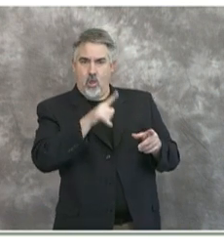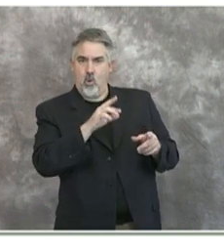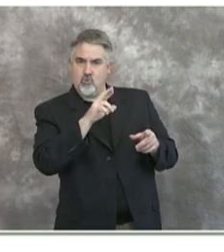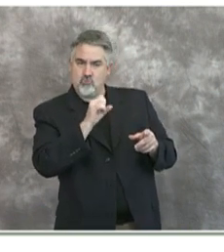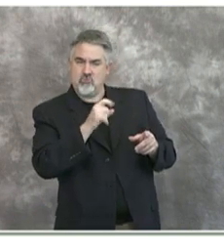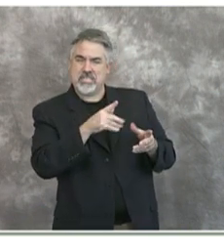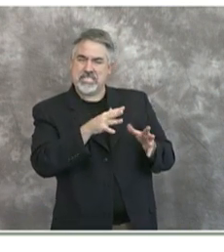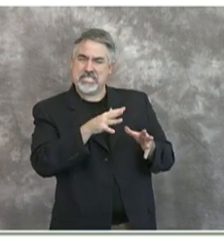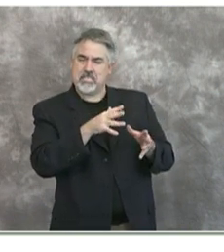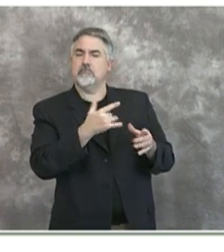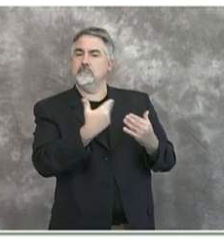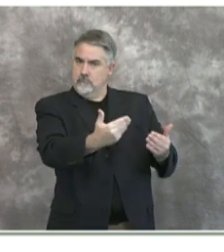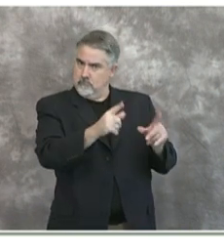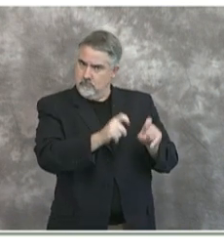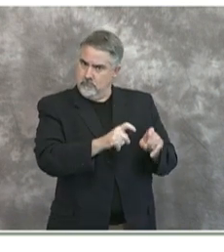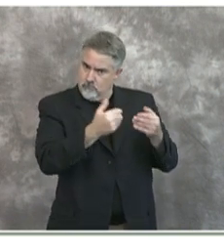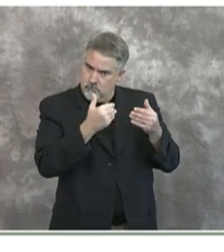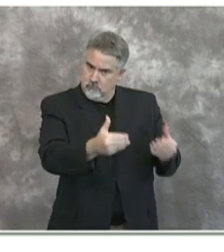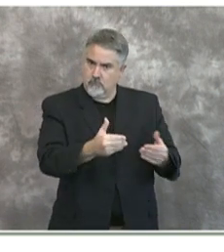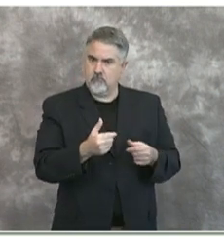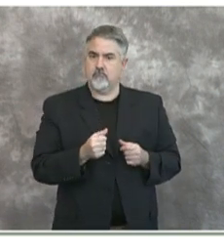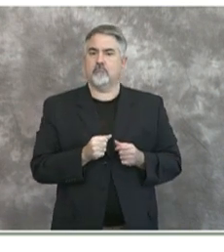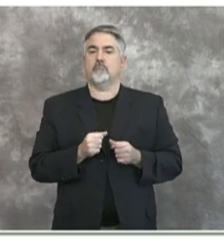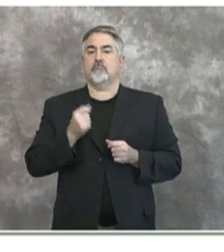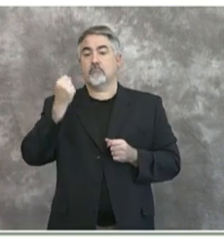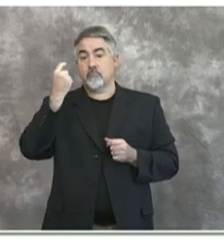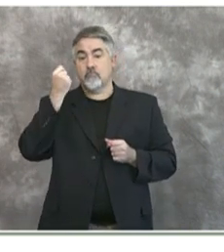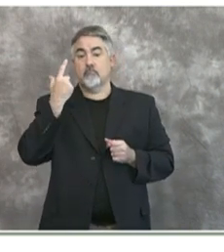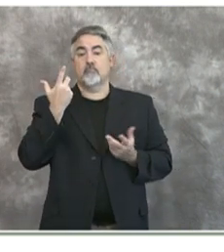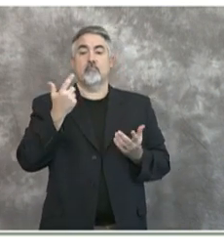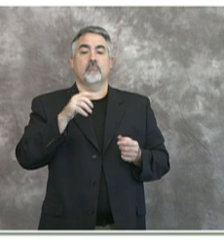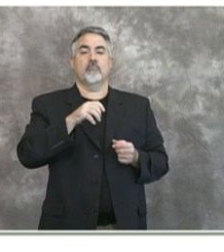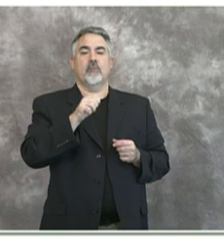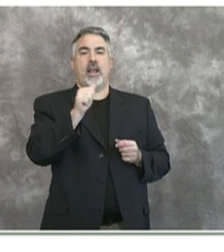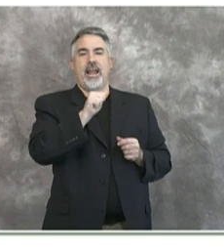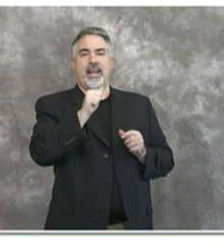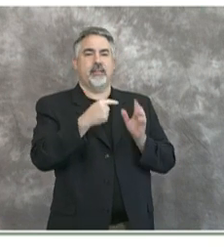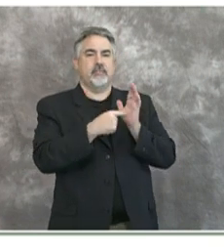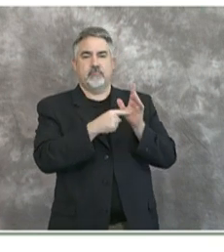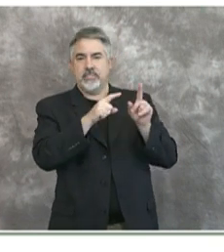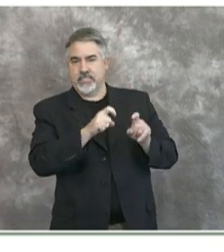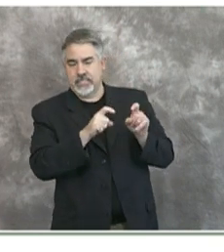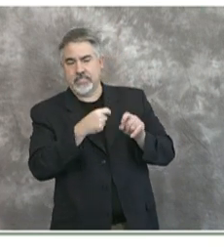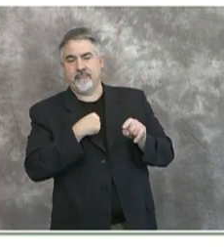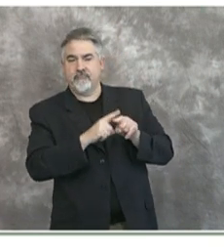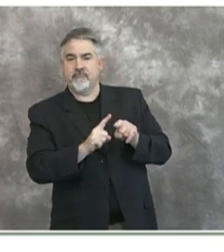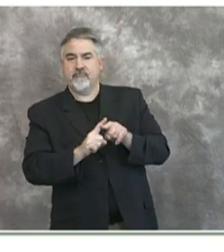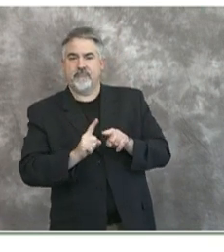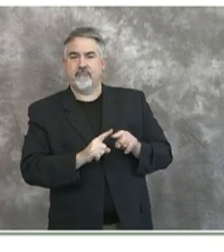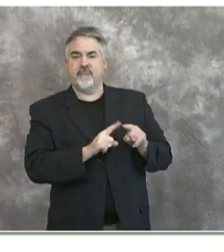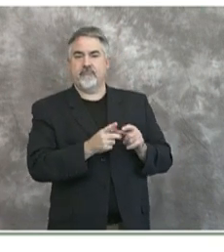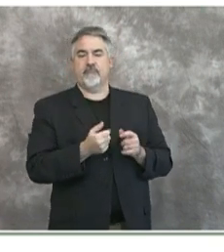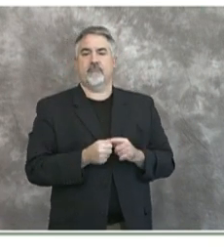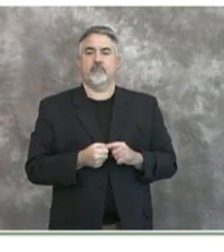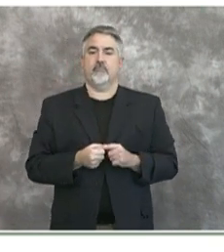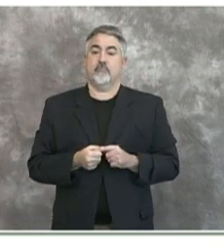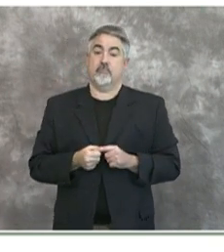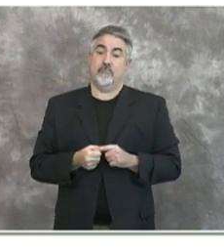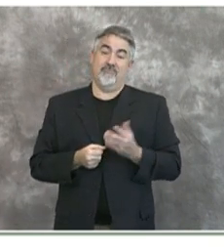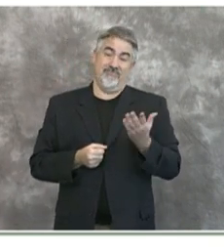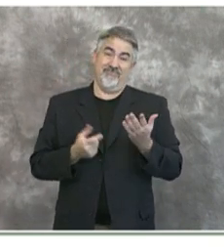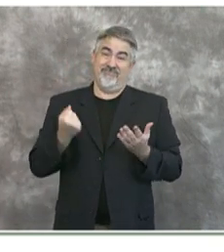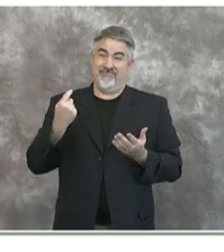of asymptomatic persons. On April 20th, Public Health Services, we also established our